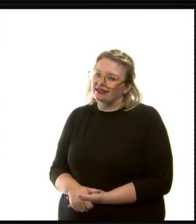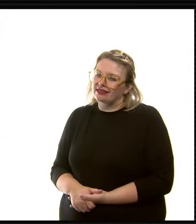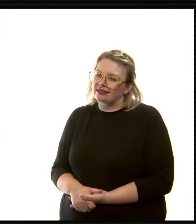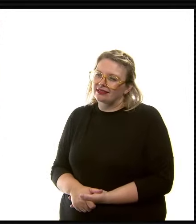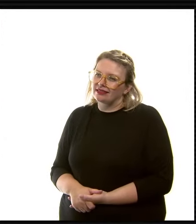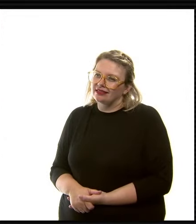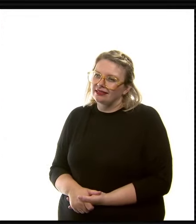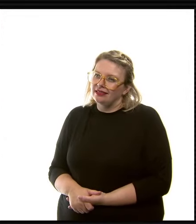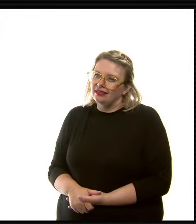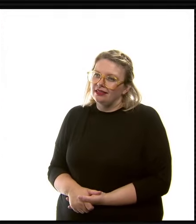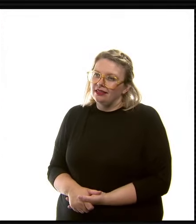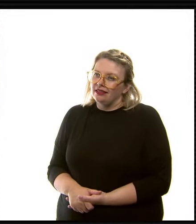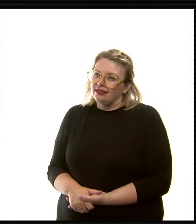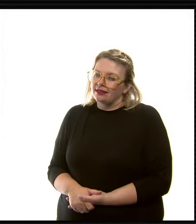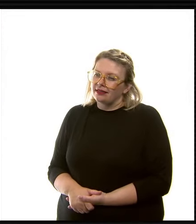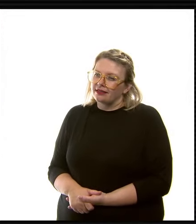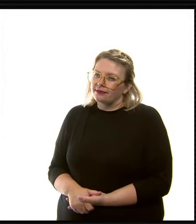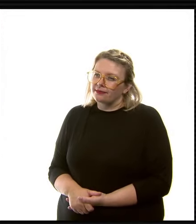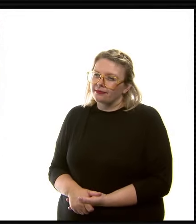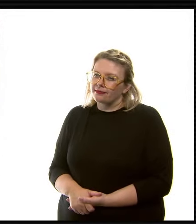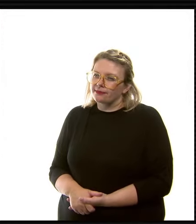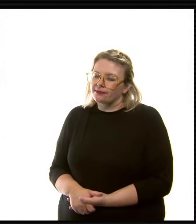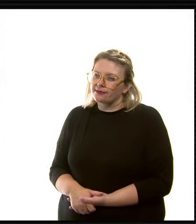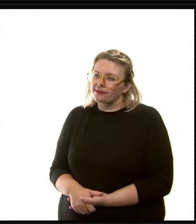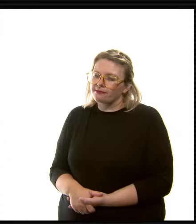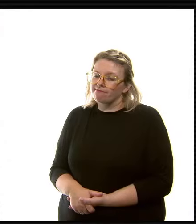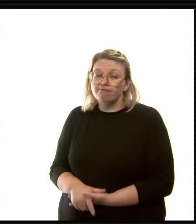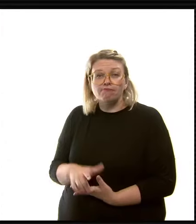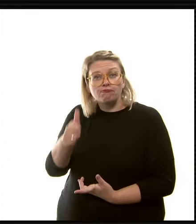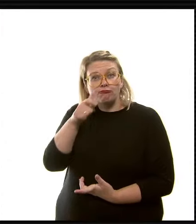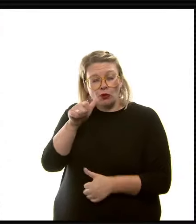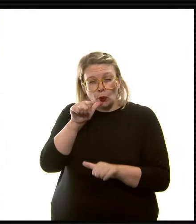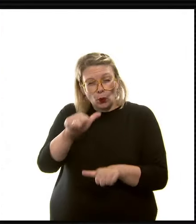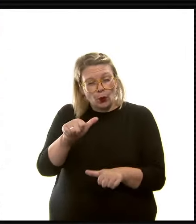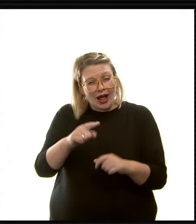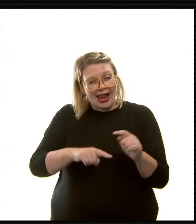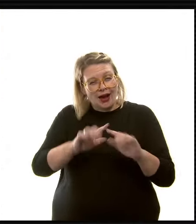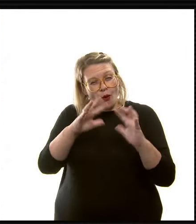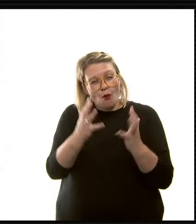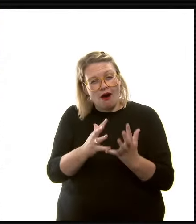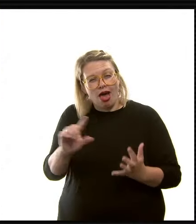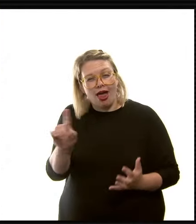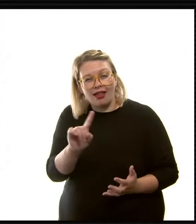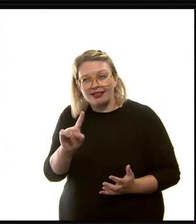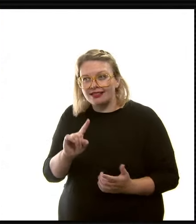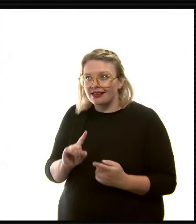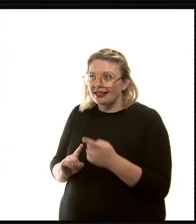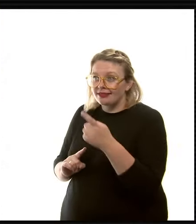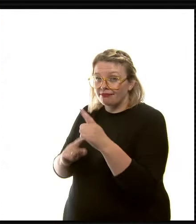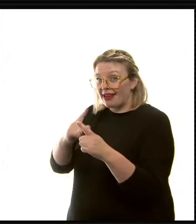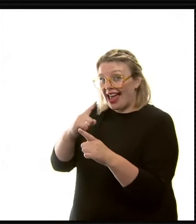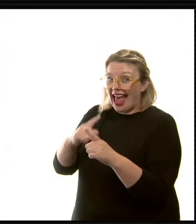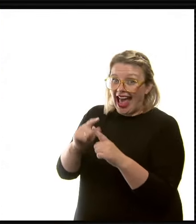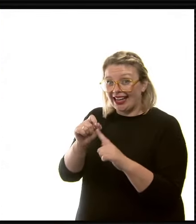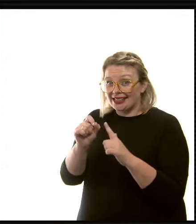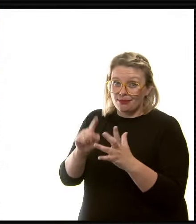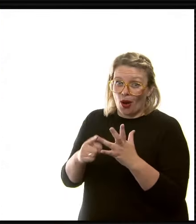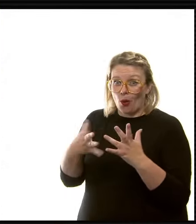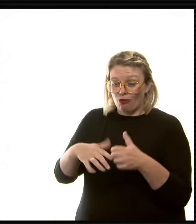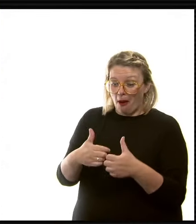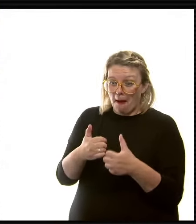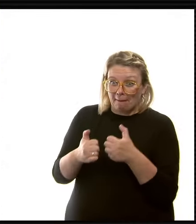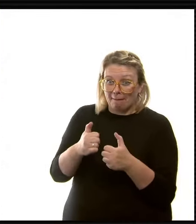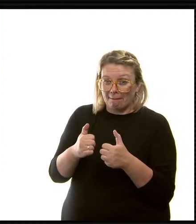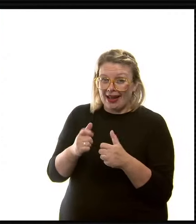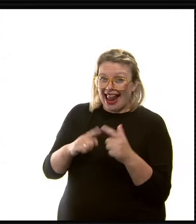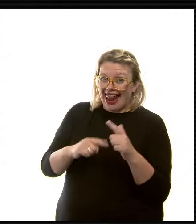Vic, do you know my favorite thing about the LEGO world? Is it Expo from LEGO Dimensions? No, and